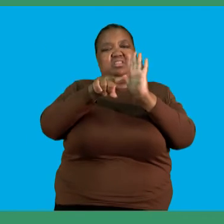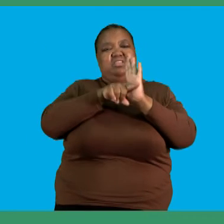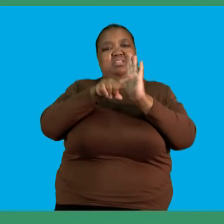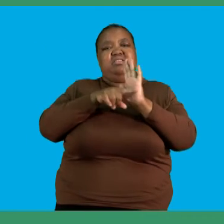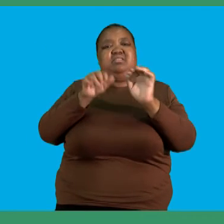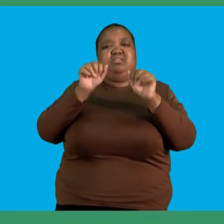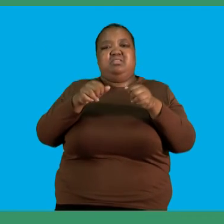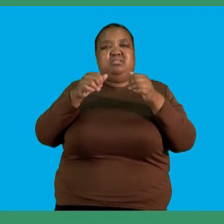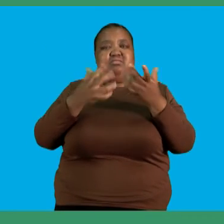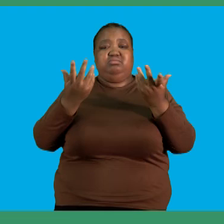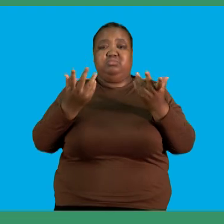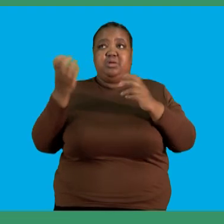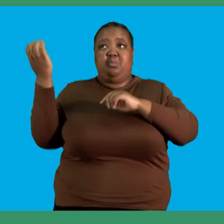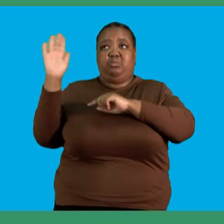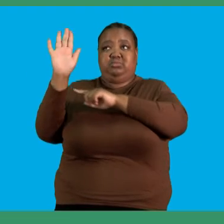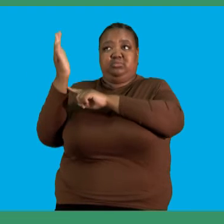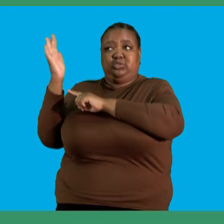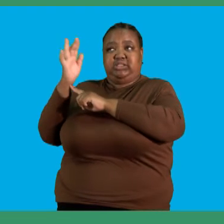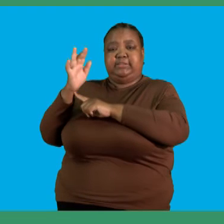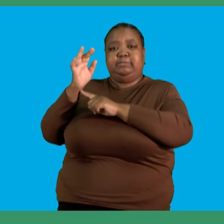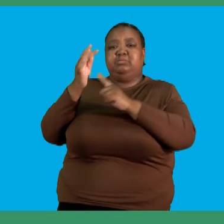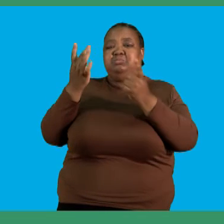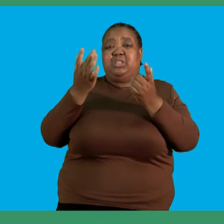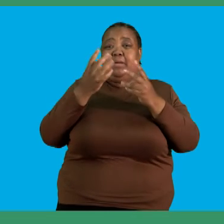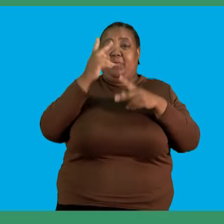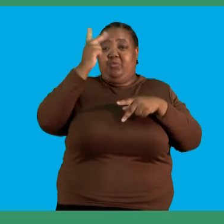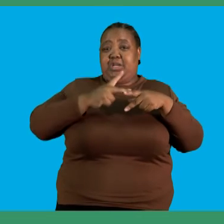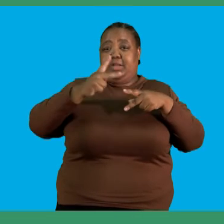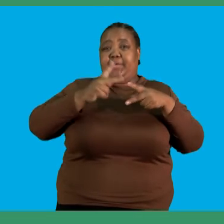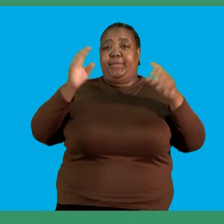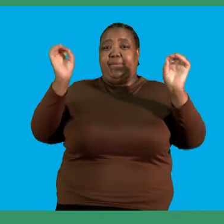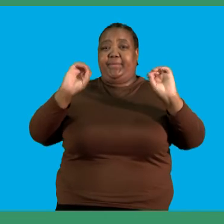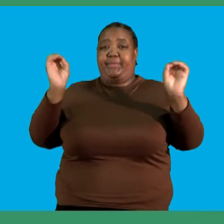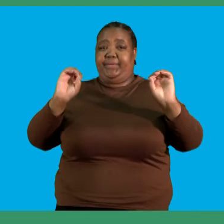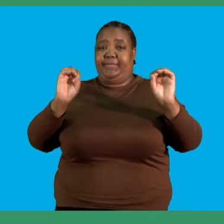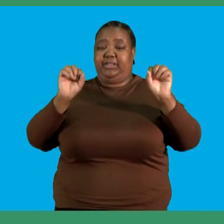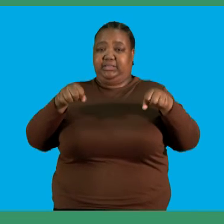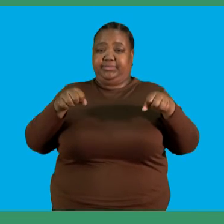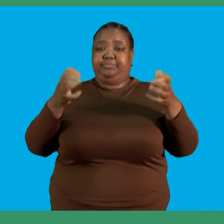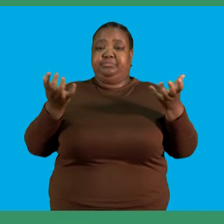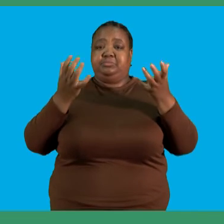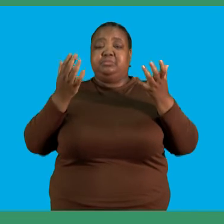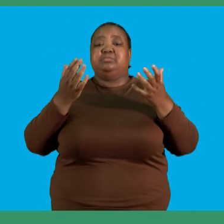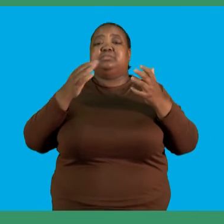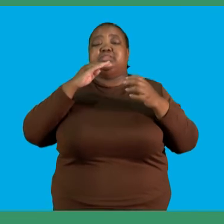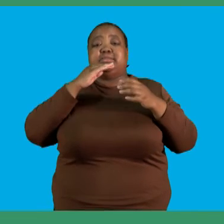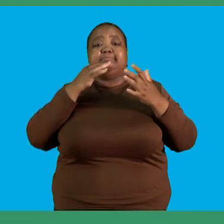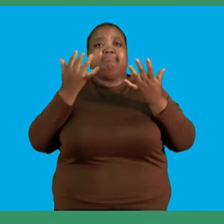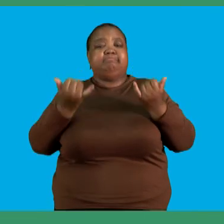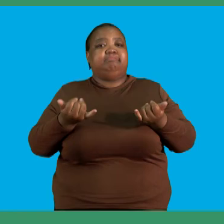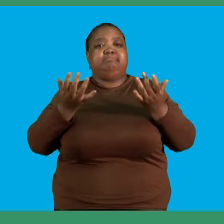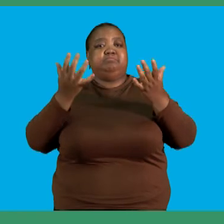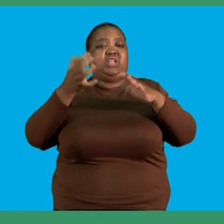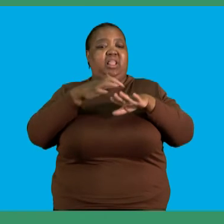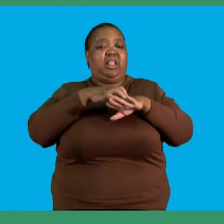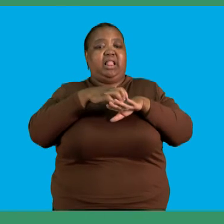a PowerPoint. Then the negatives are unprofessional handling of the PowerPoint presentation material can render